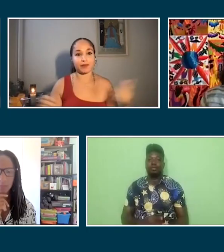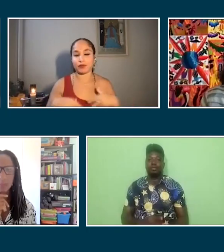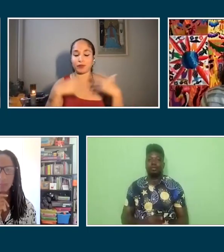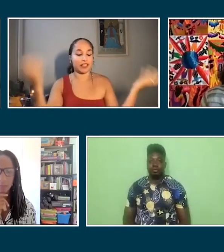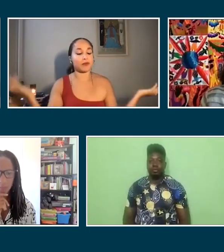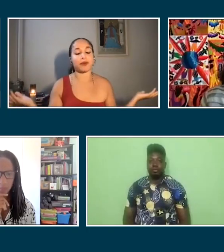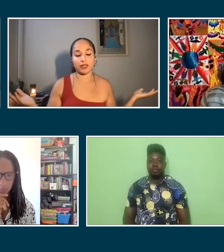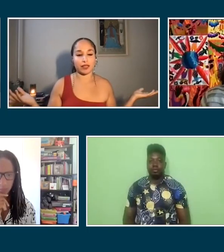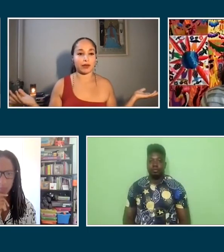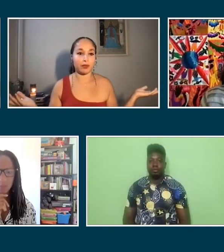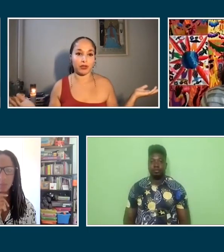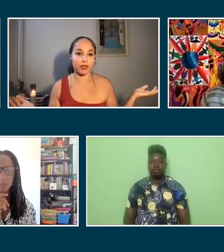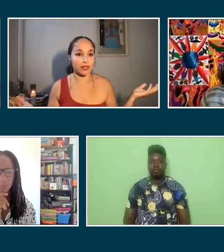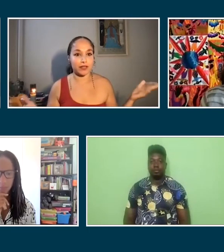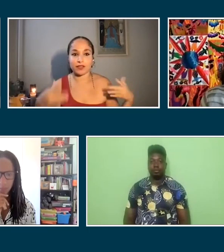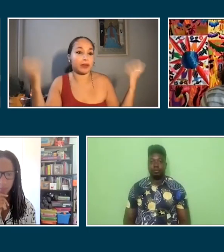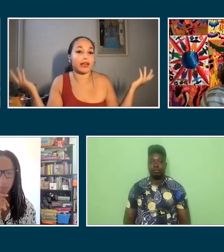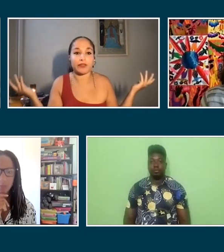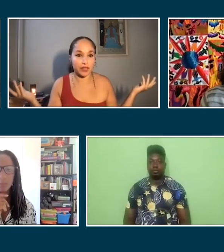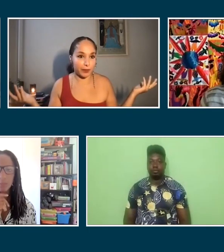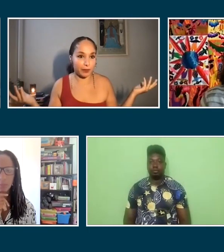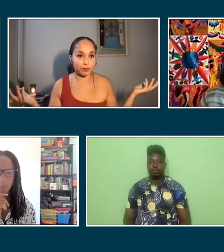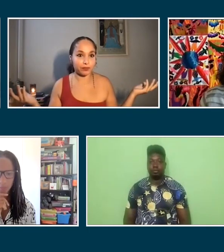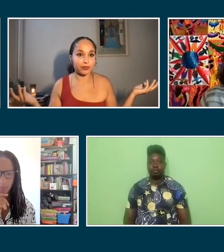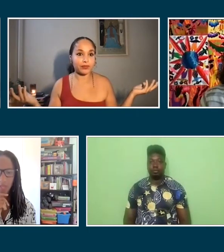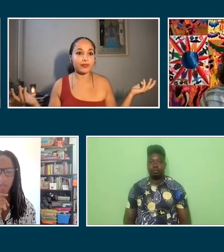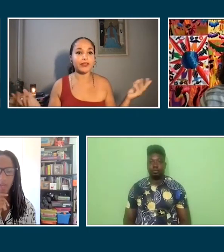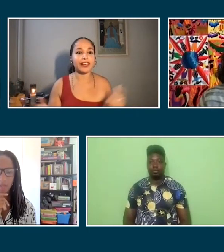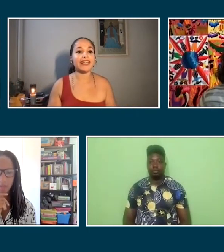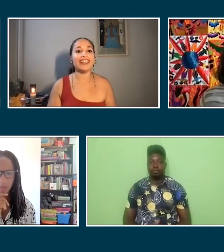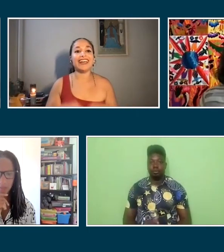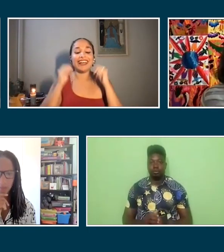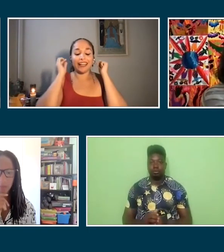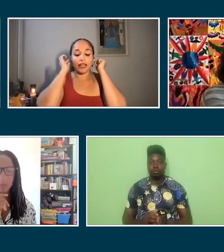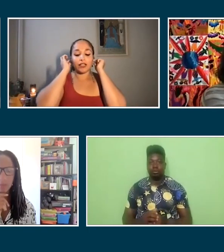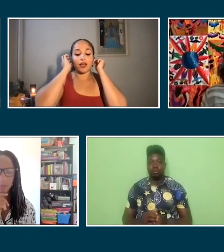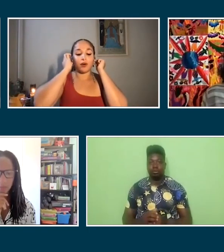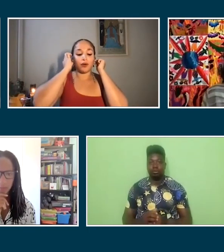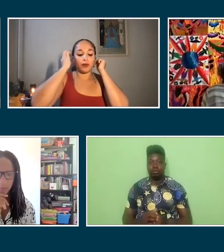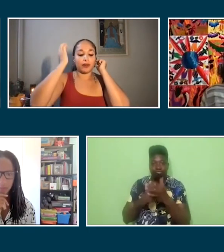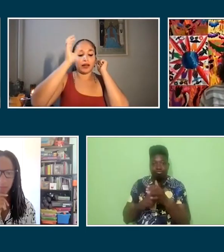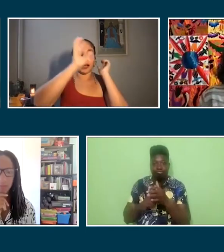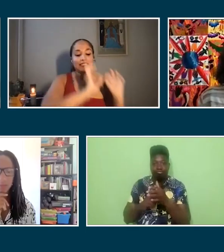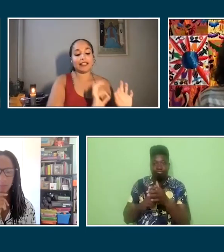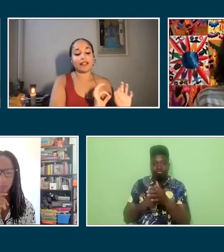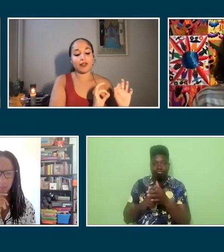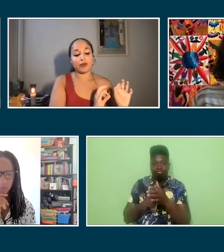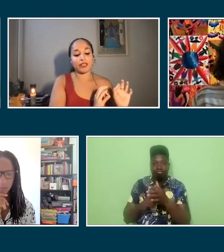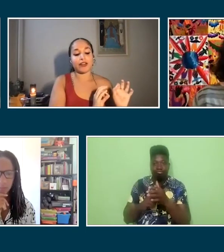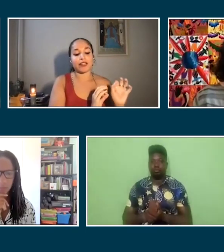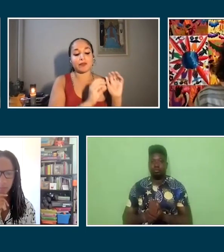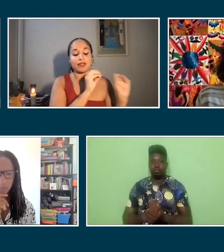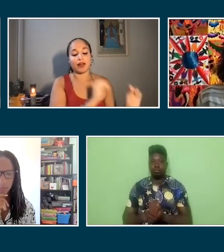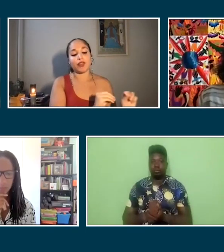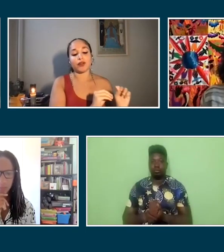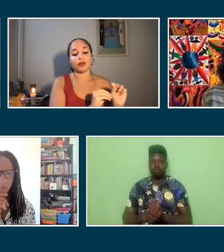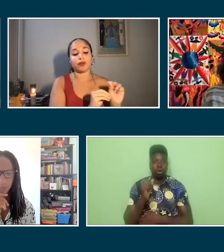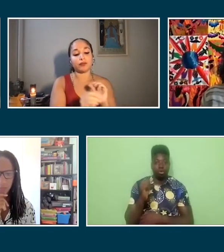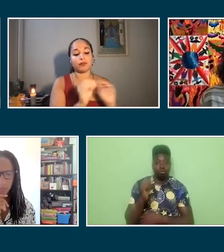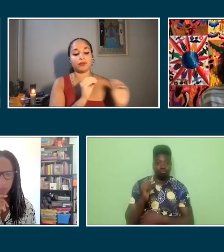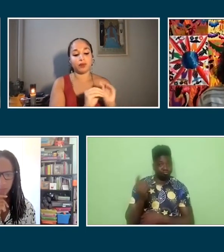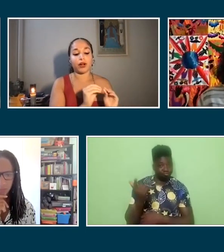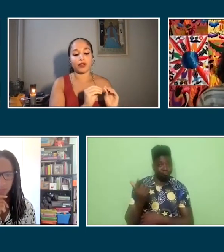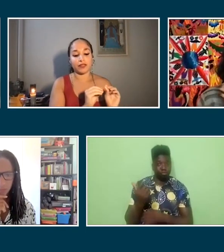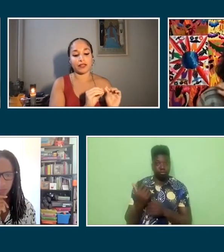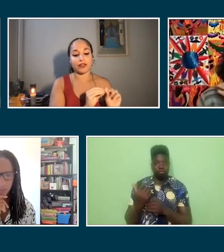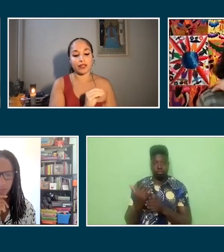than like the same things we've been experiencing in communities since the beginning of time. Yeah. Right? So identity authoritarianism